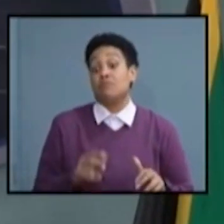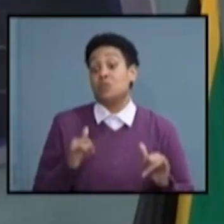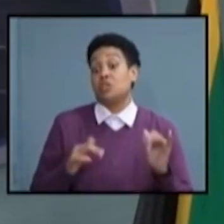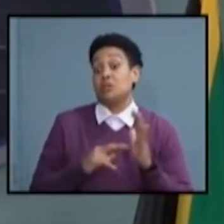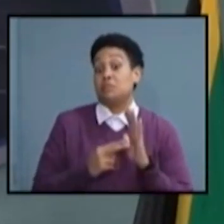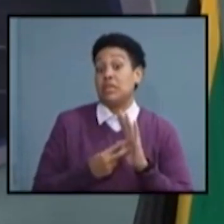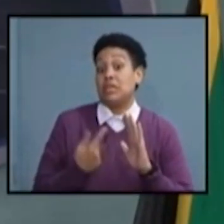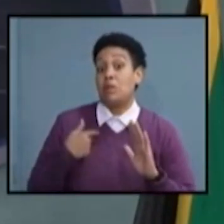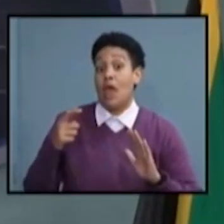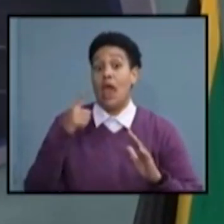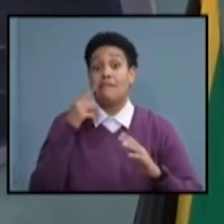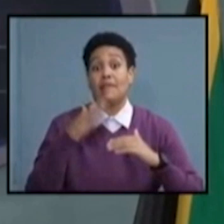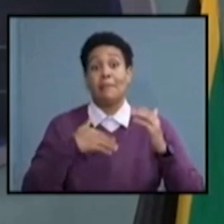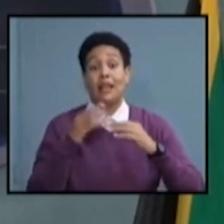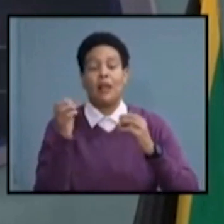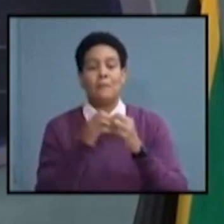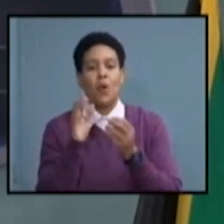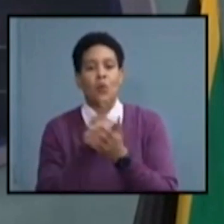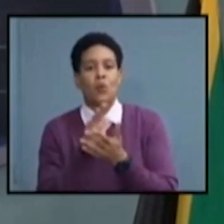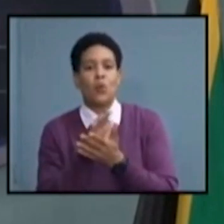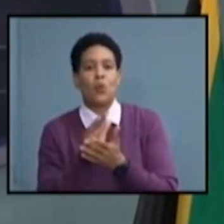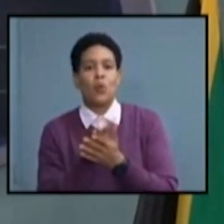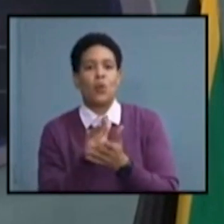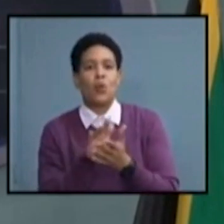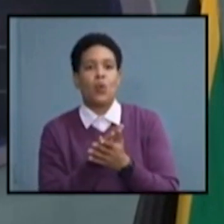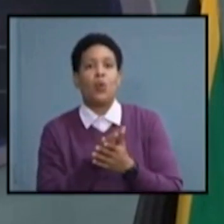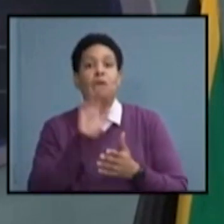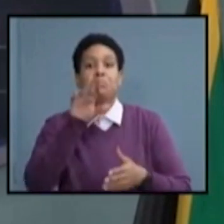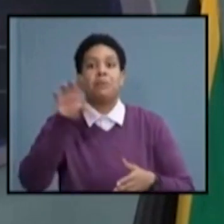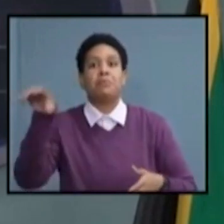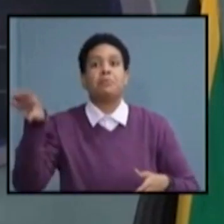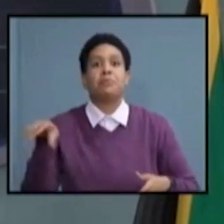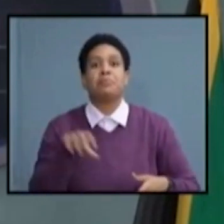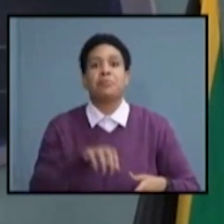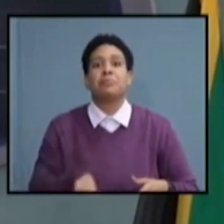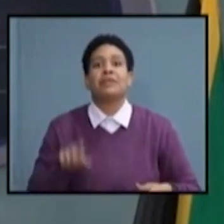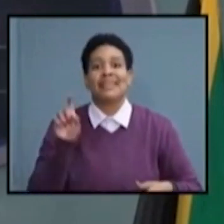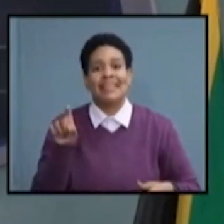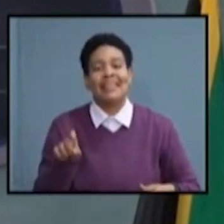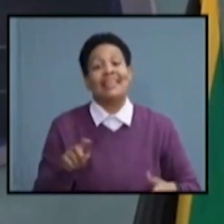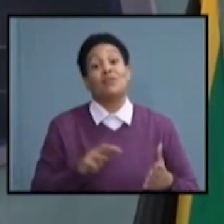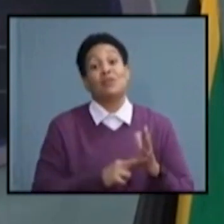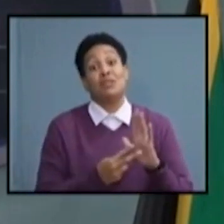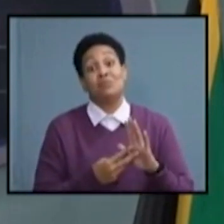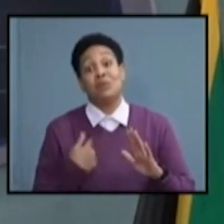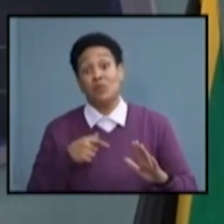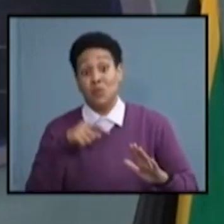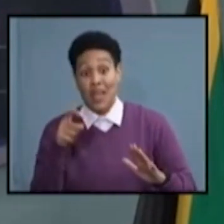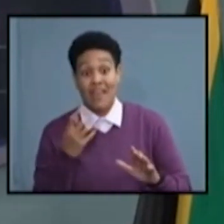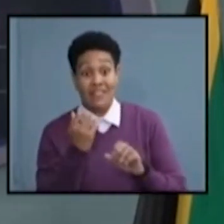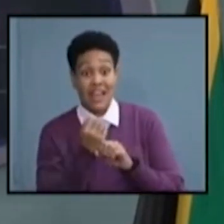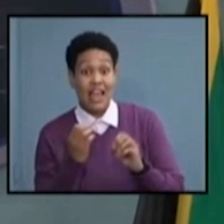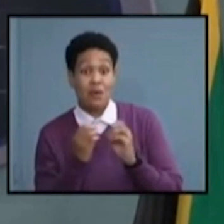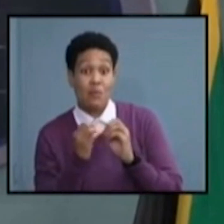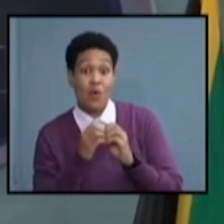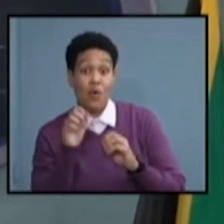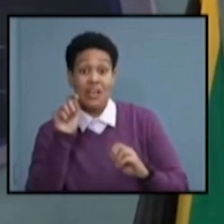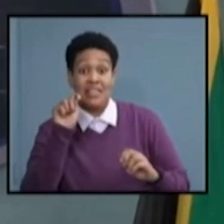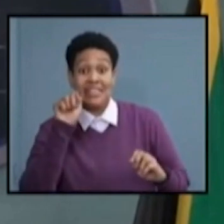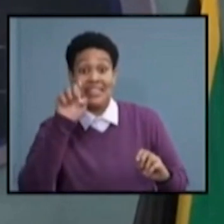we would have to build more schools, which would mean that we would have to get more taxes,